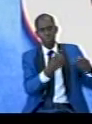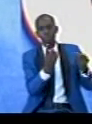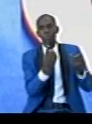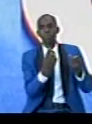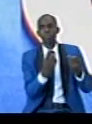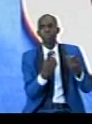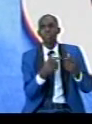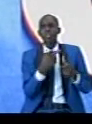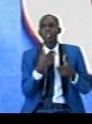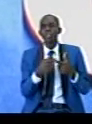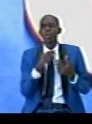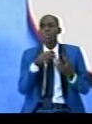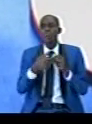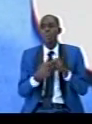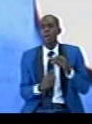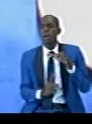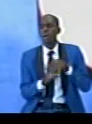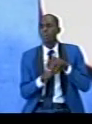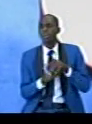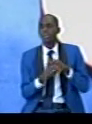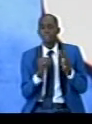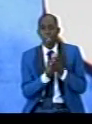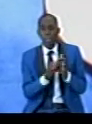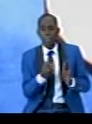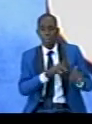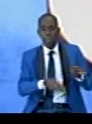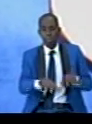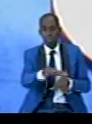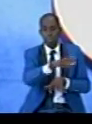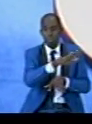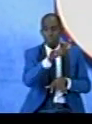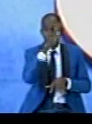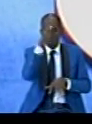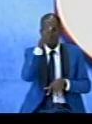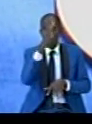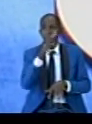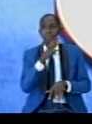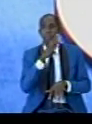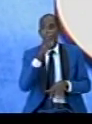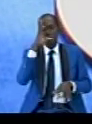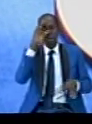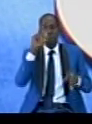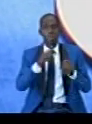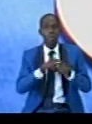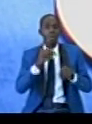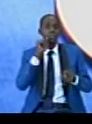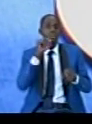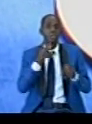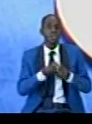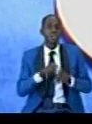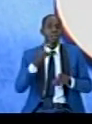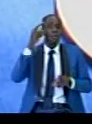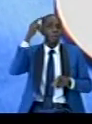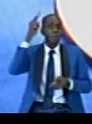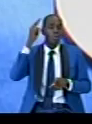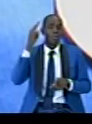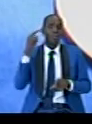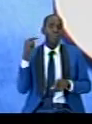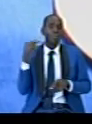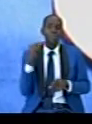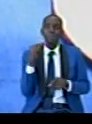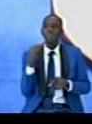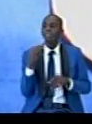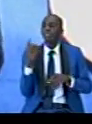that will arise, that father and mother, brother and sister, uncle and nephew cannot